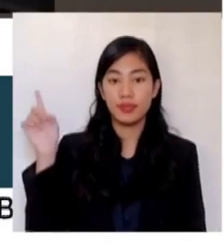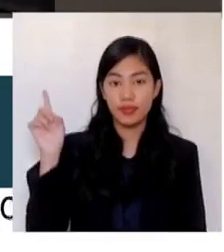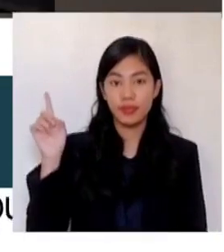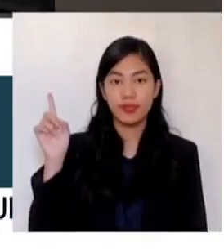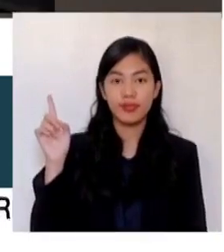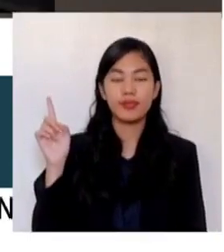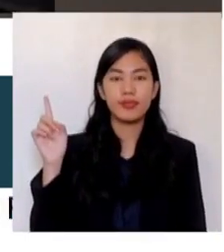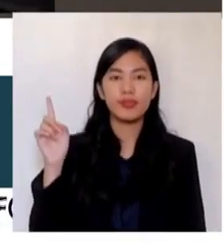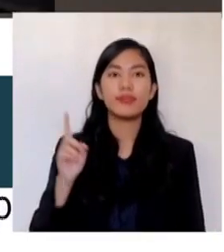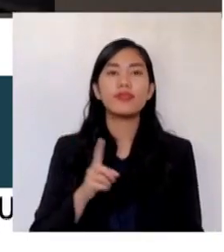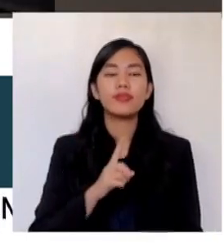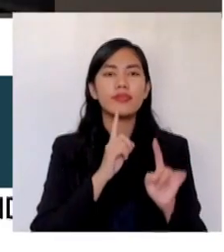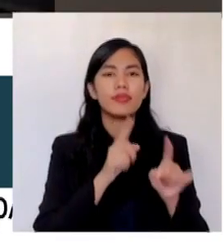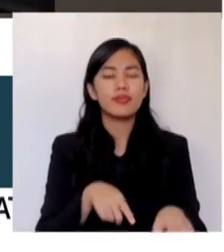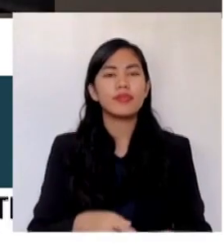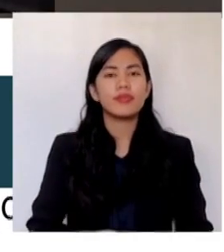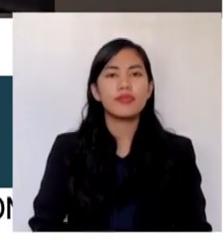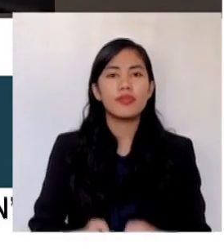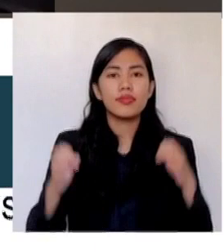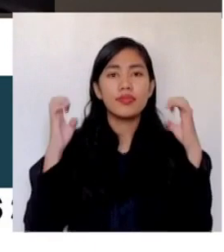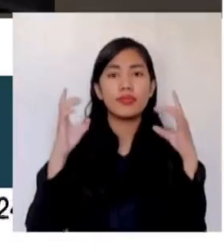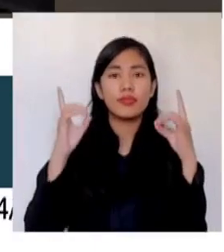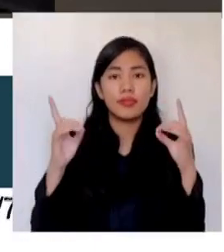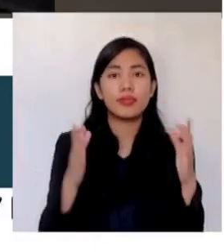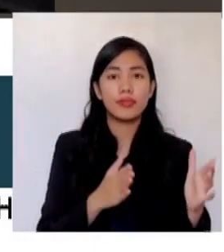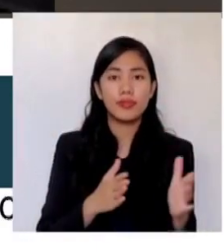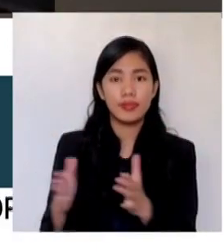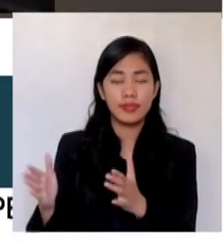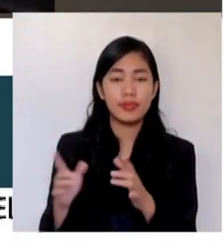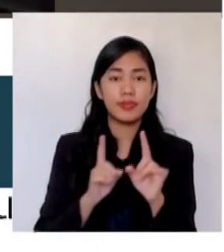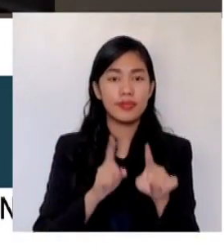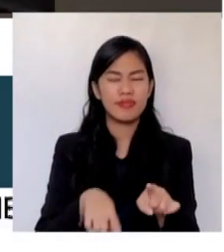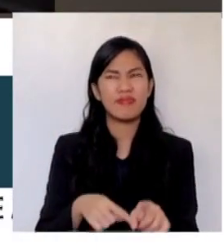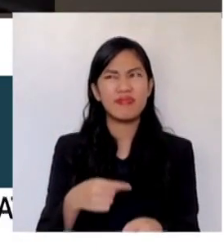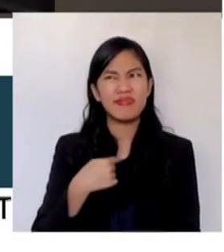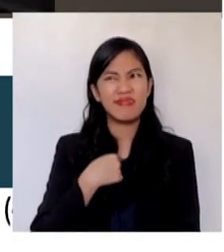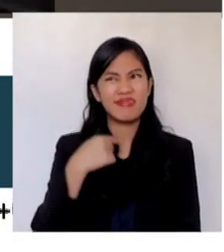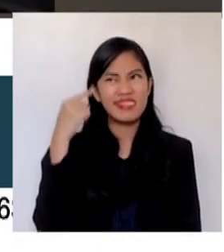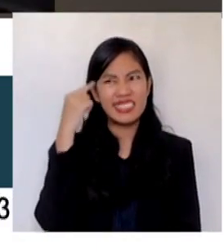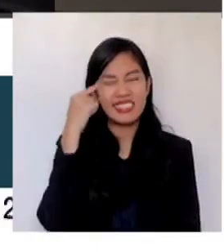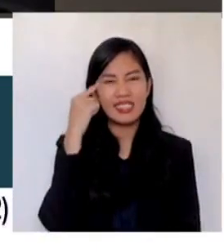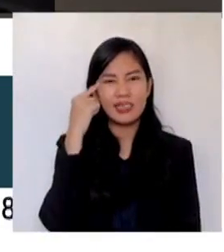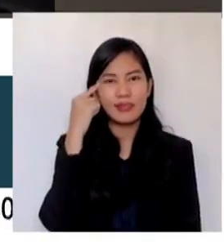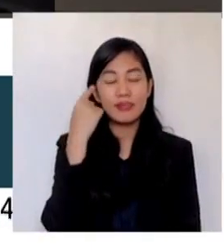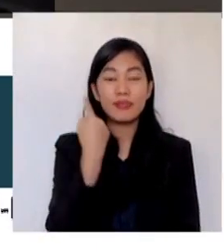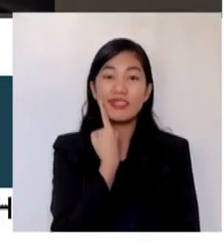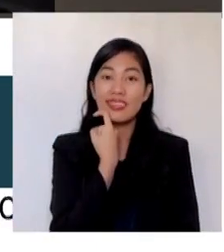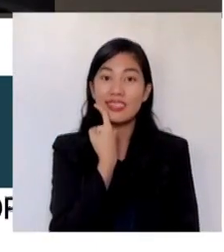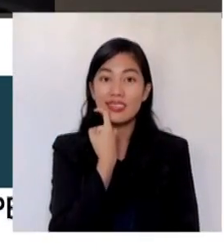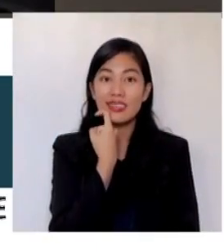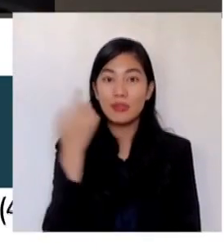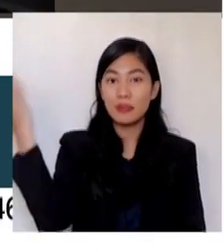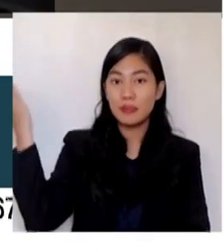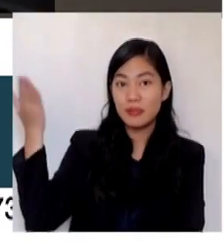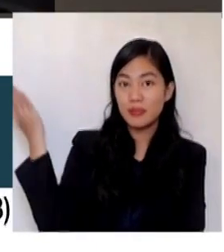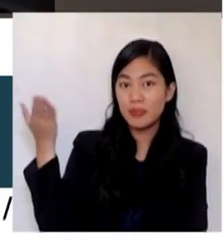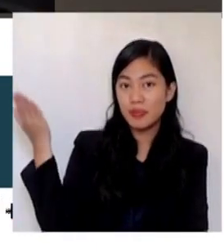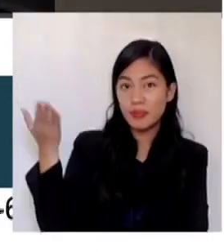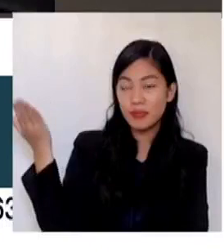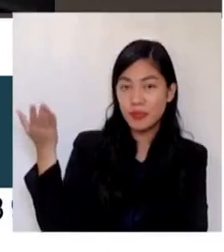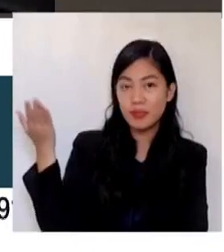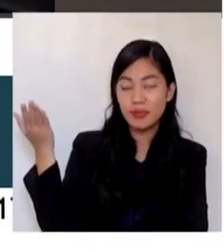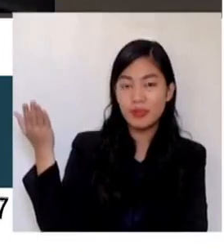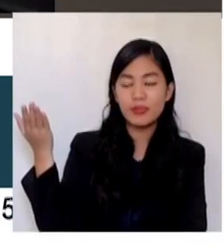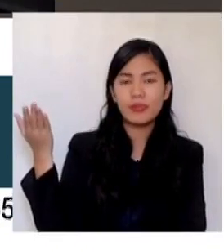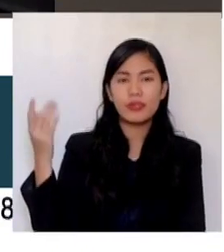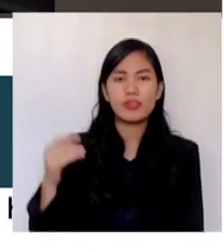No, the education answers, Carmina, for me, the answers of the candidates to the education question